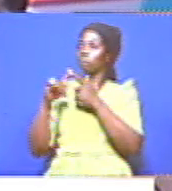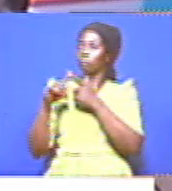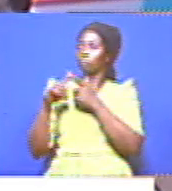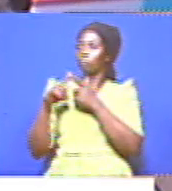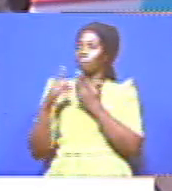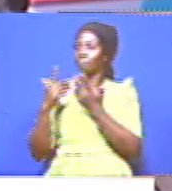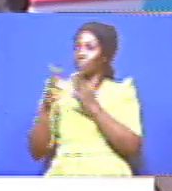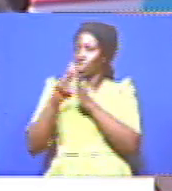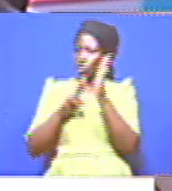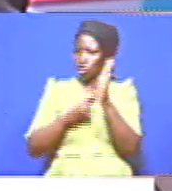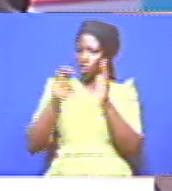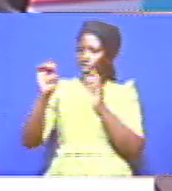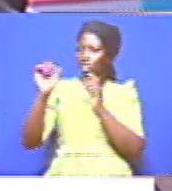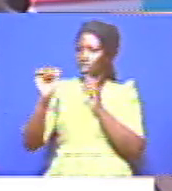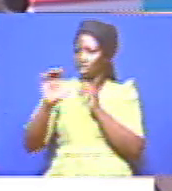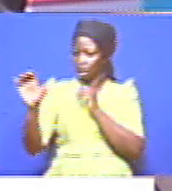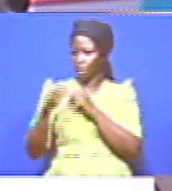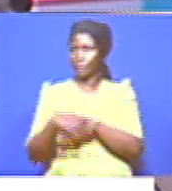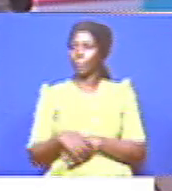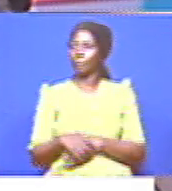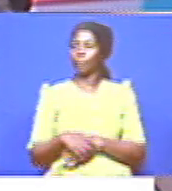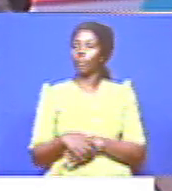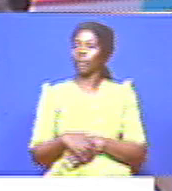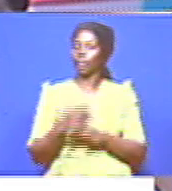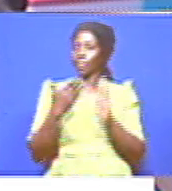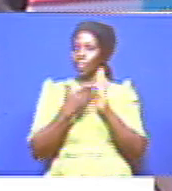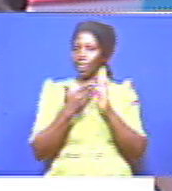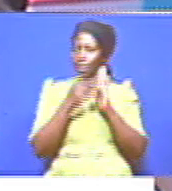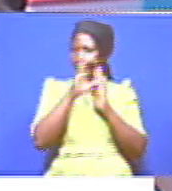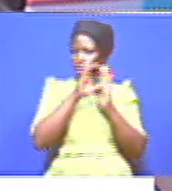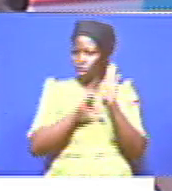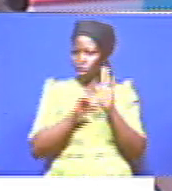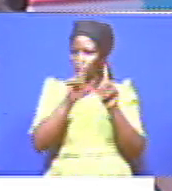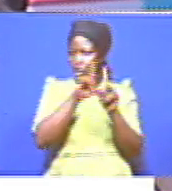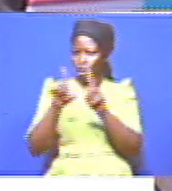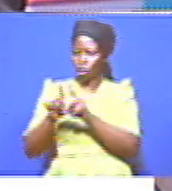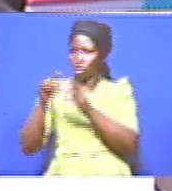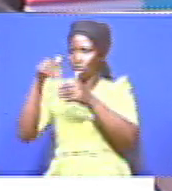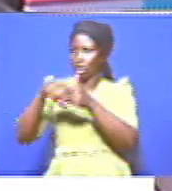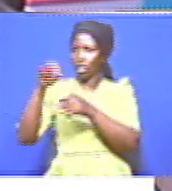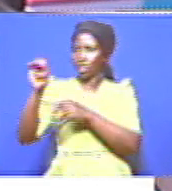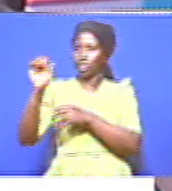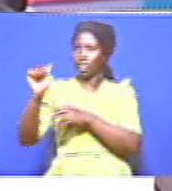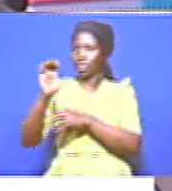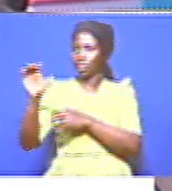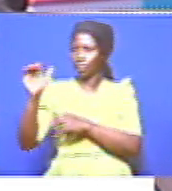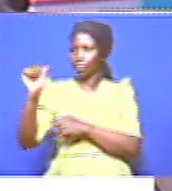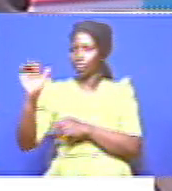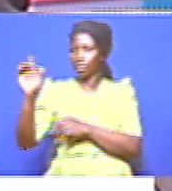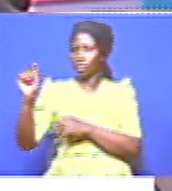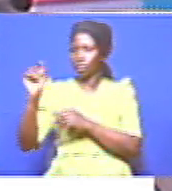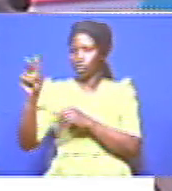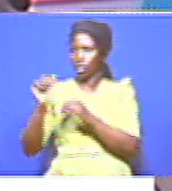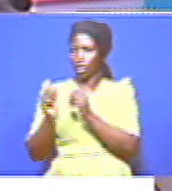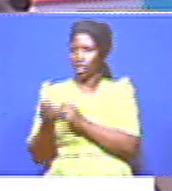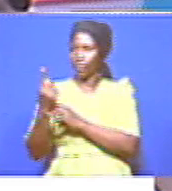and Anti-Corruption Commission, right. As both in the Constitution and also in the Acts, the Ethics and Anti-Corruption Act 2011, mm-hmm.